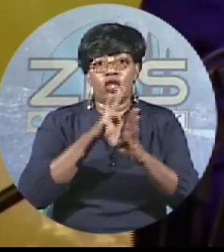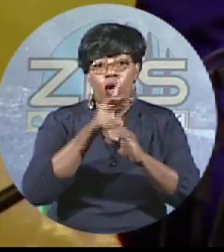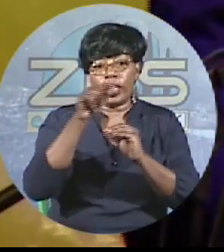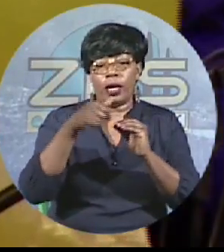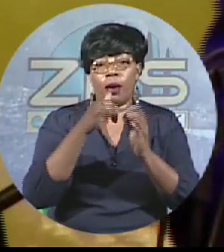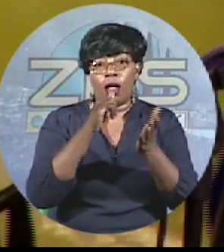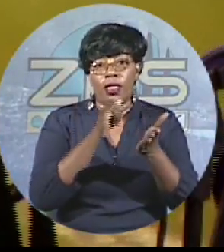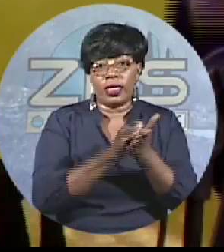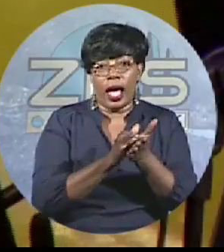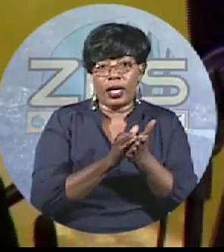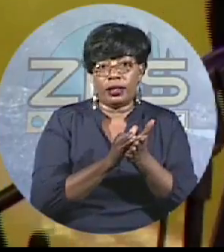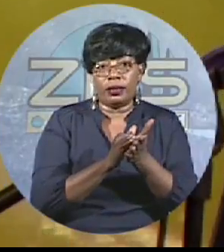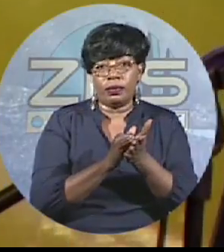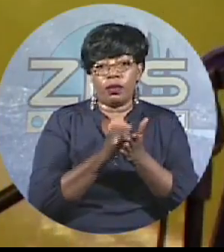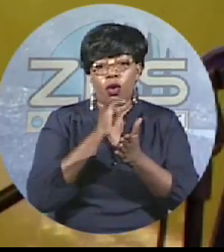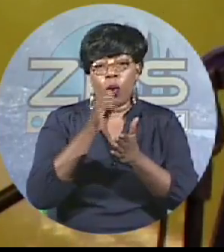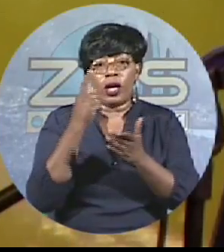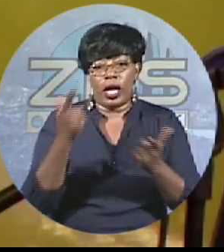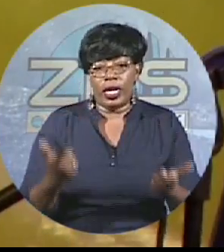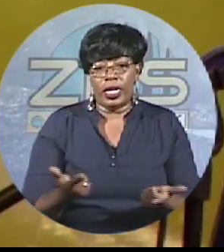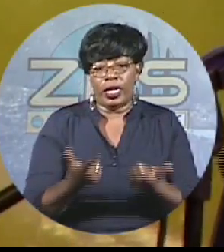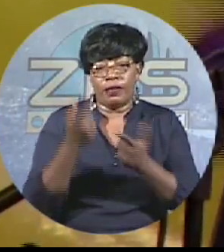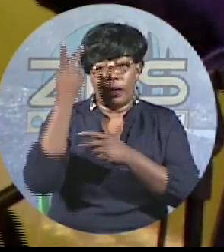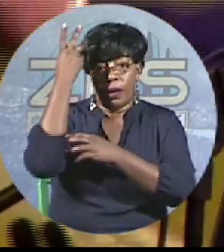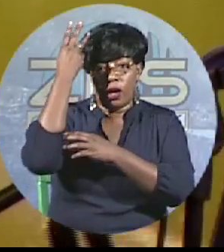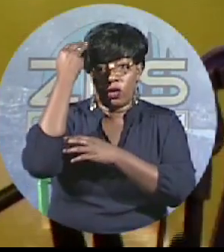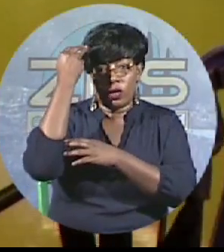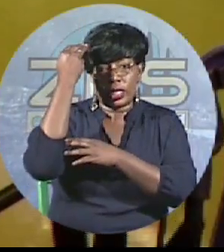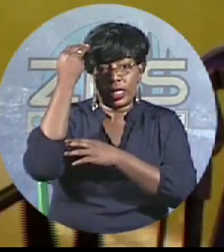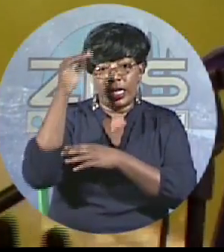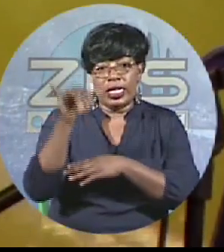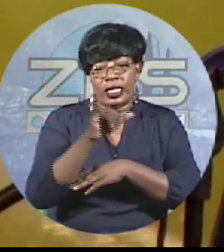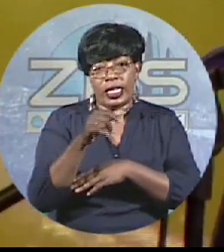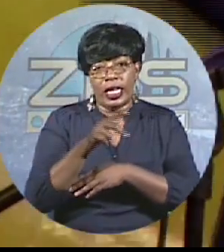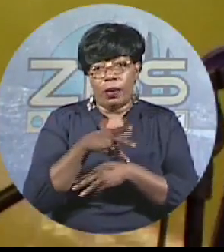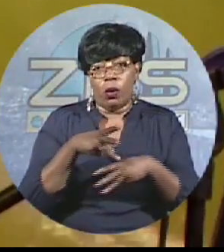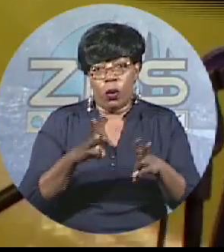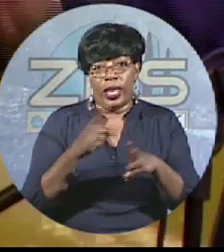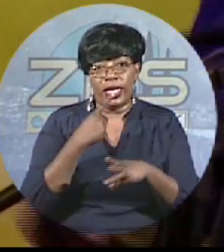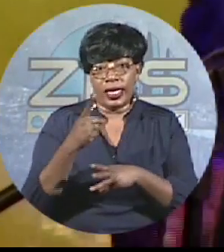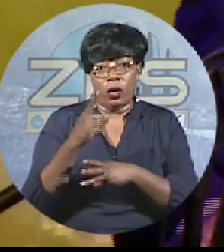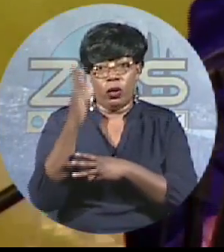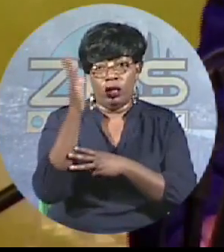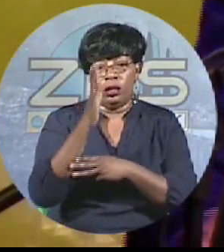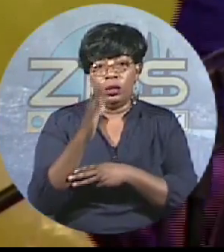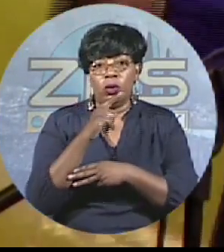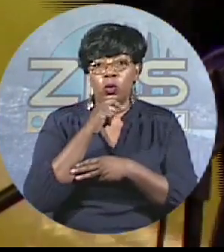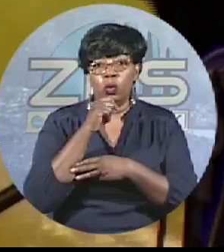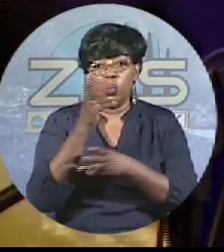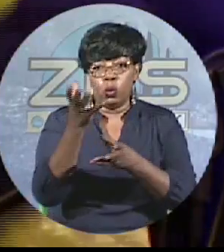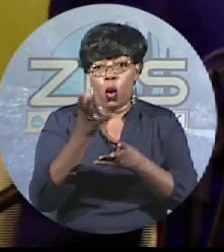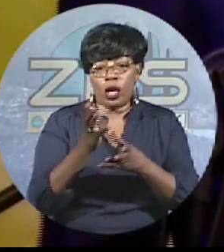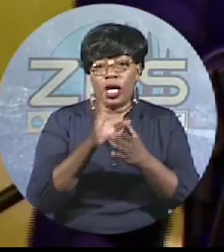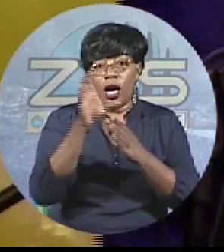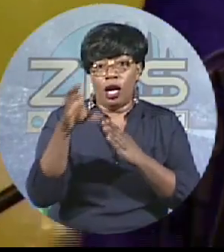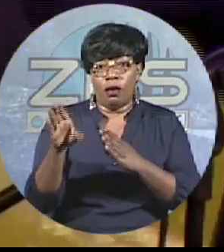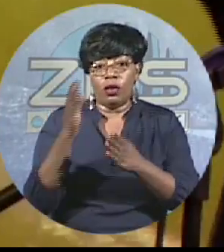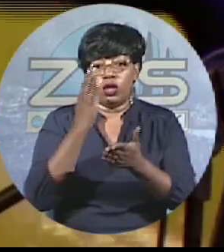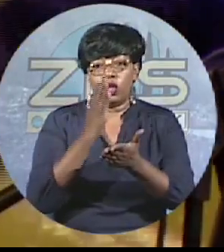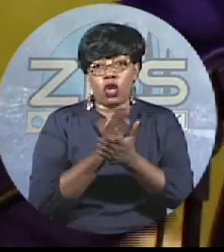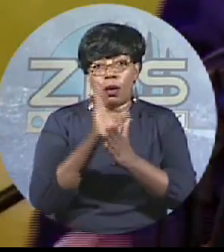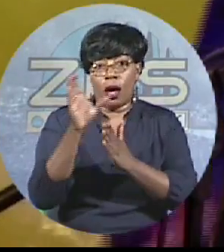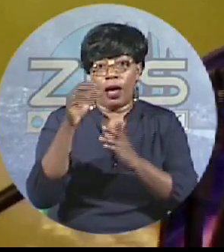this? Why aren't they lifting Perry Christie? The same way they said, we don't want Carnival. And when you stop